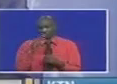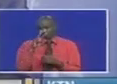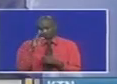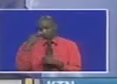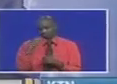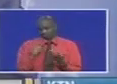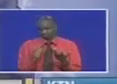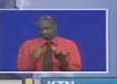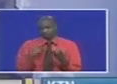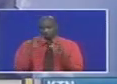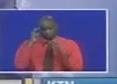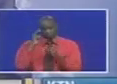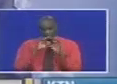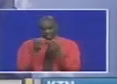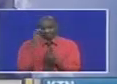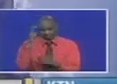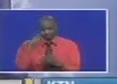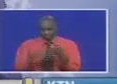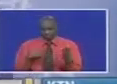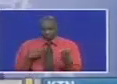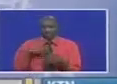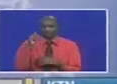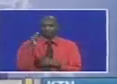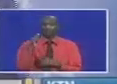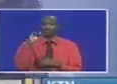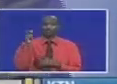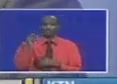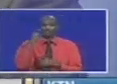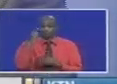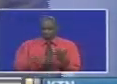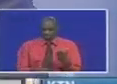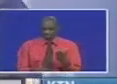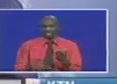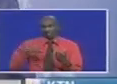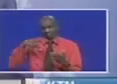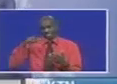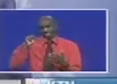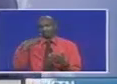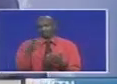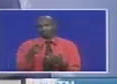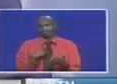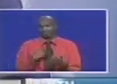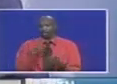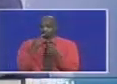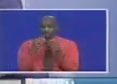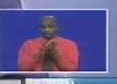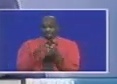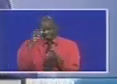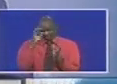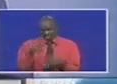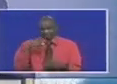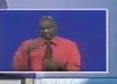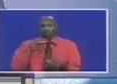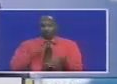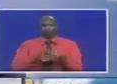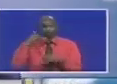Devolution and Planning, John Conchella. Let's now bring into the conversation the Governor of the County of Turkana, who now joins us live on the